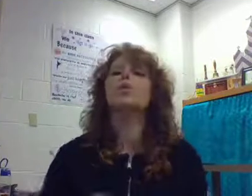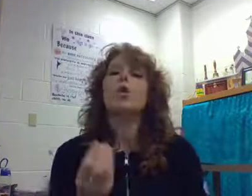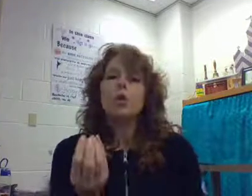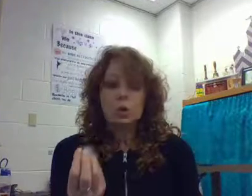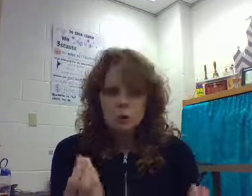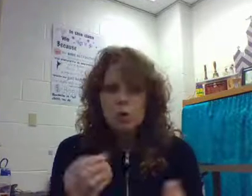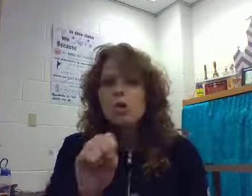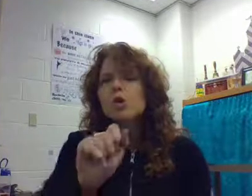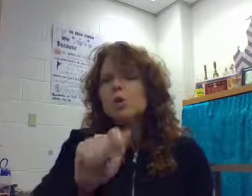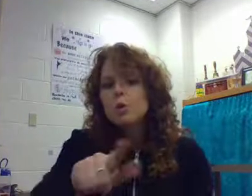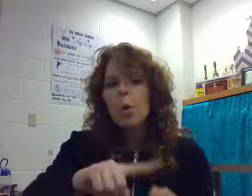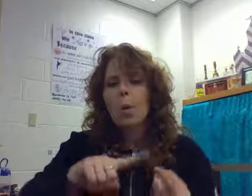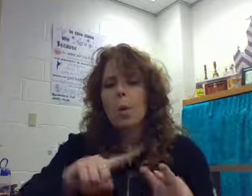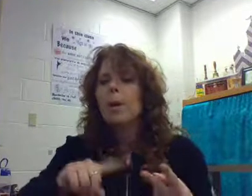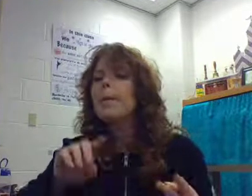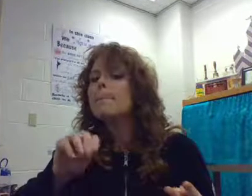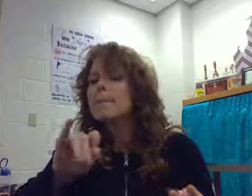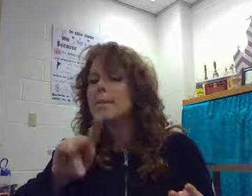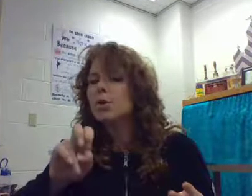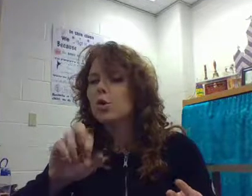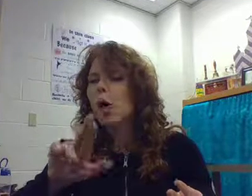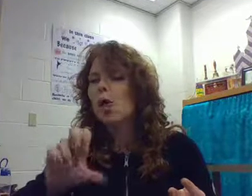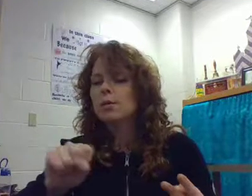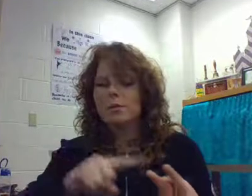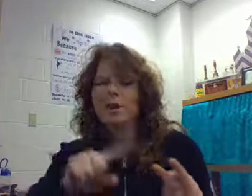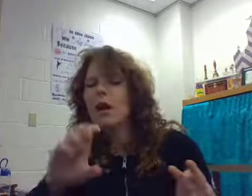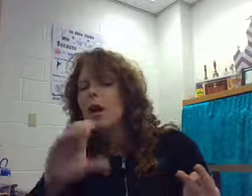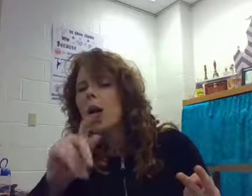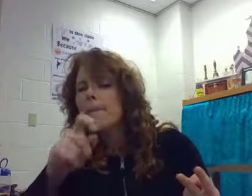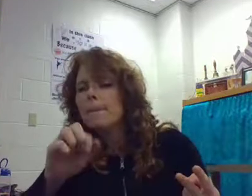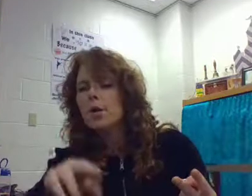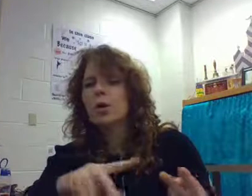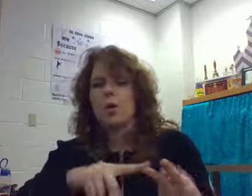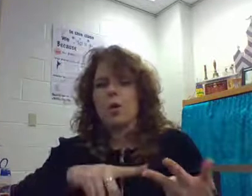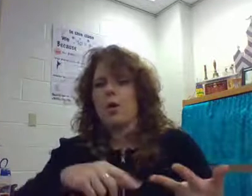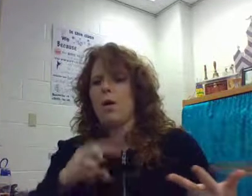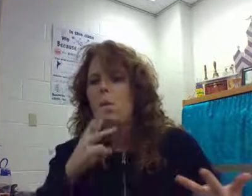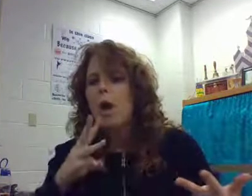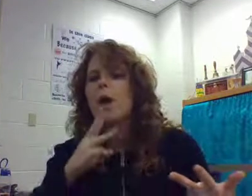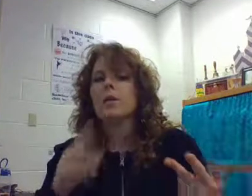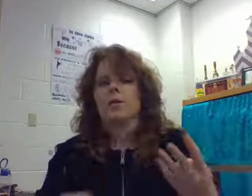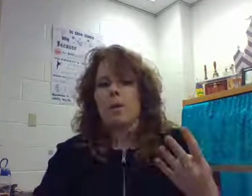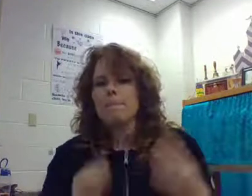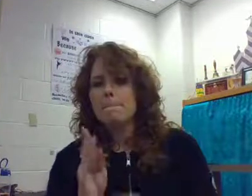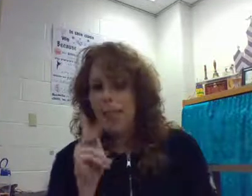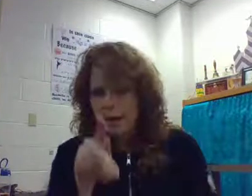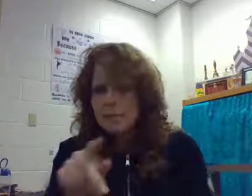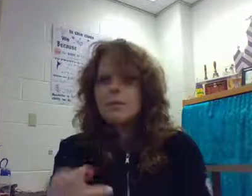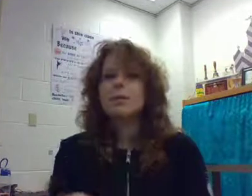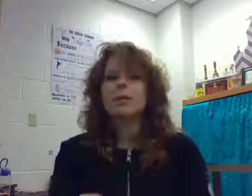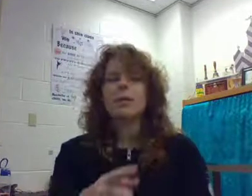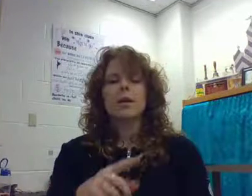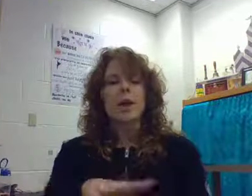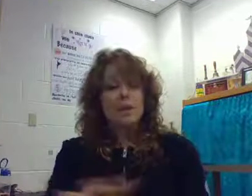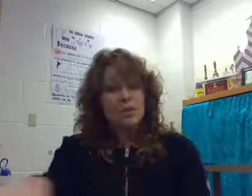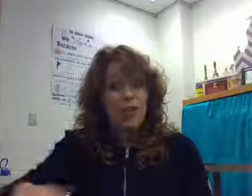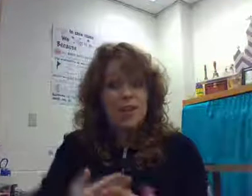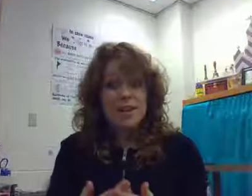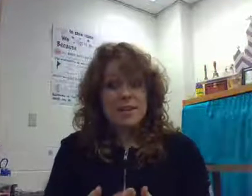from trees, and minerals such as copper. Things that people and animals eat are natural resources too.